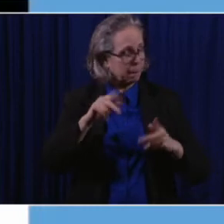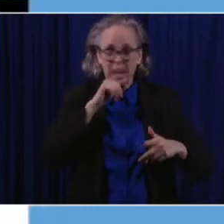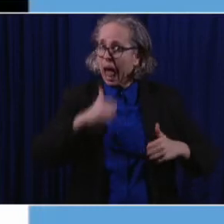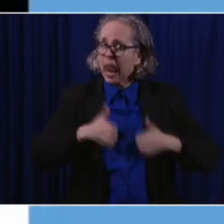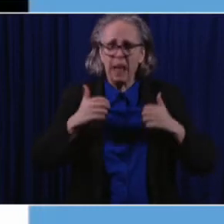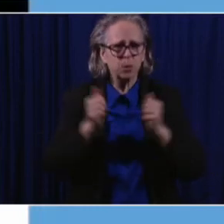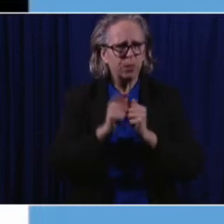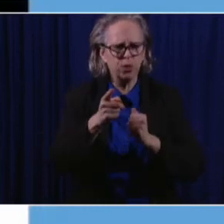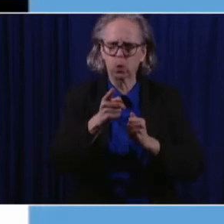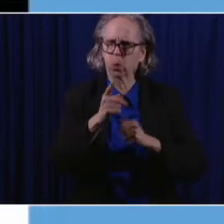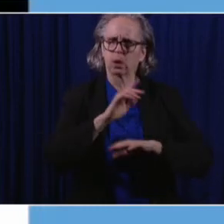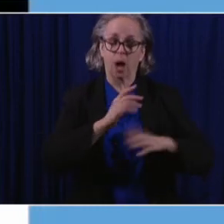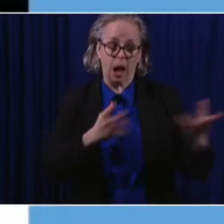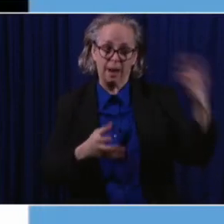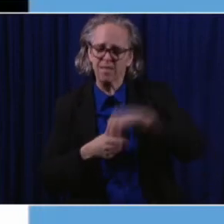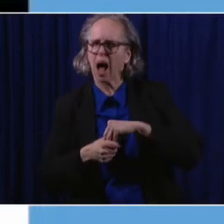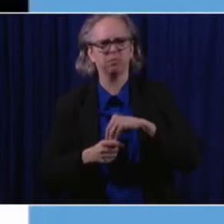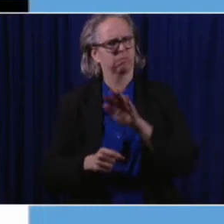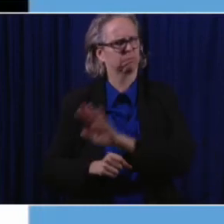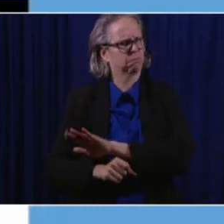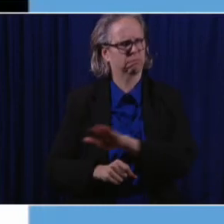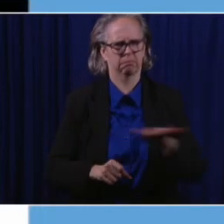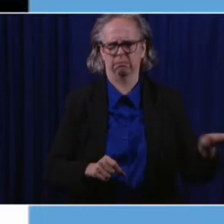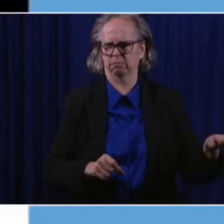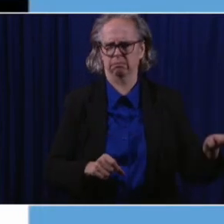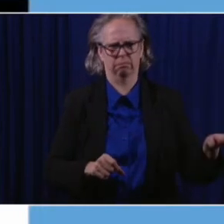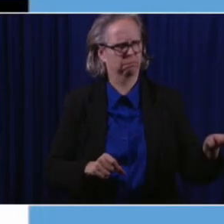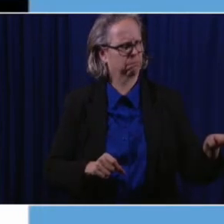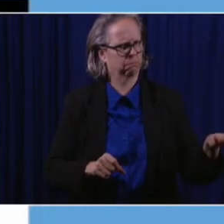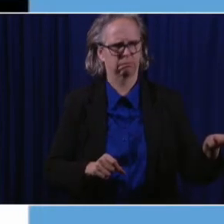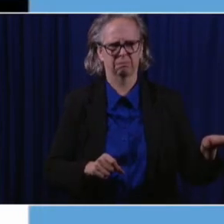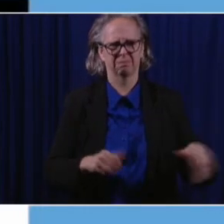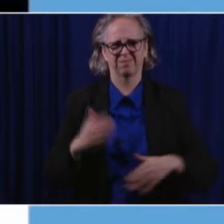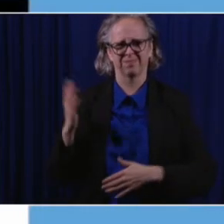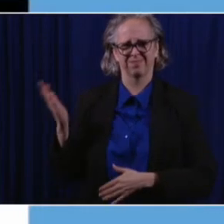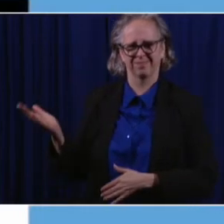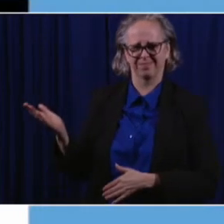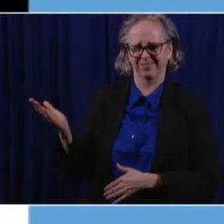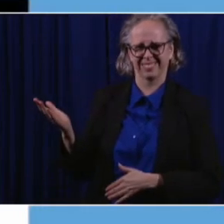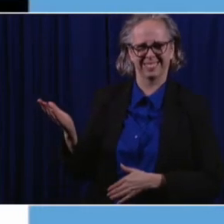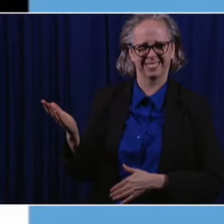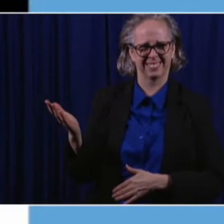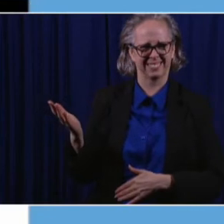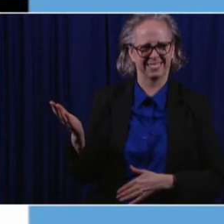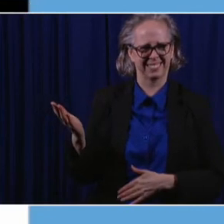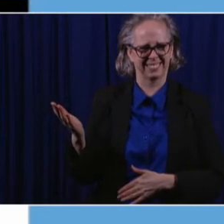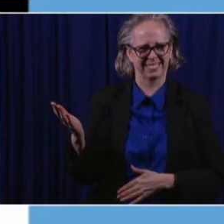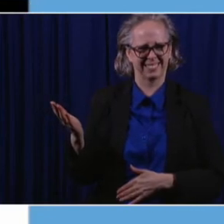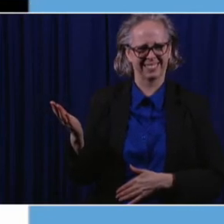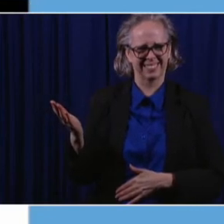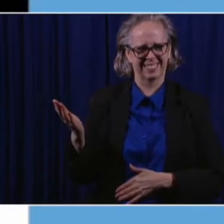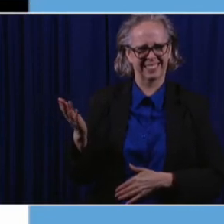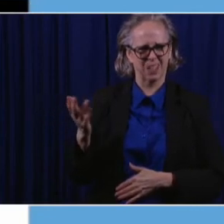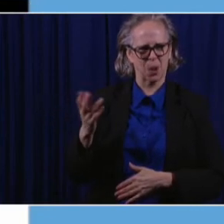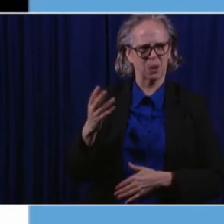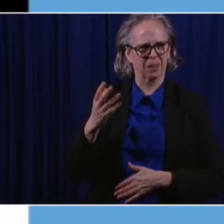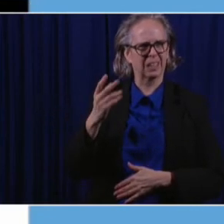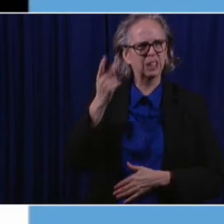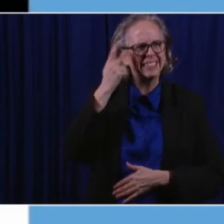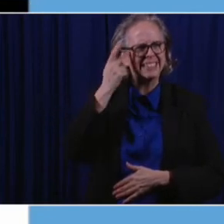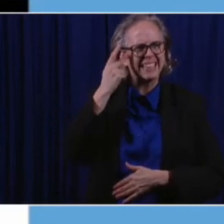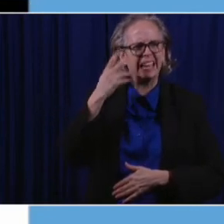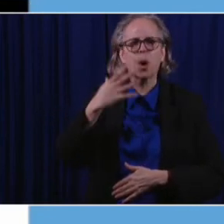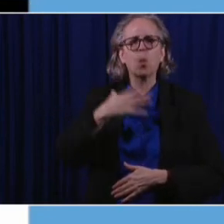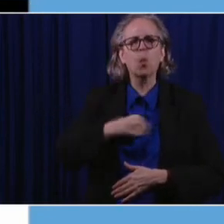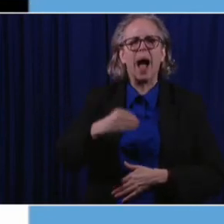be bringing other people with them. We've kind of done it in these ghost figures back here, and it's basically that